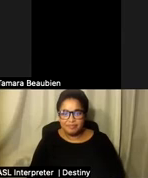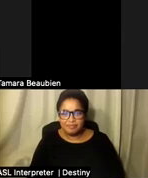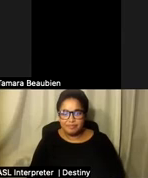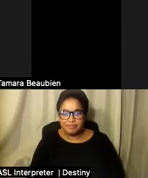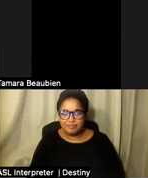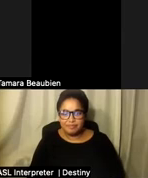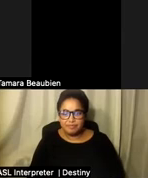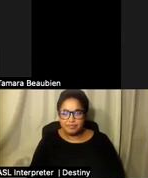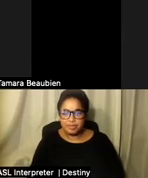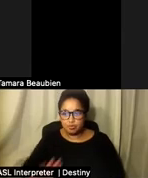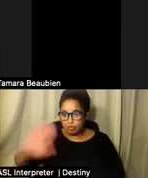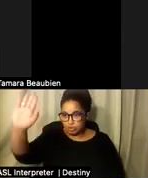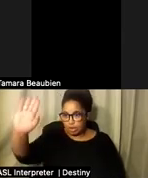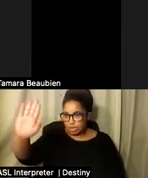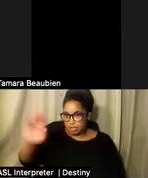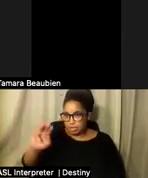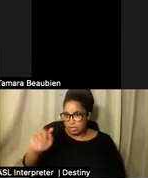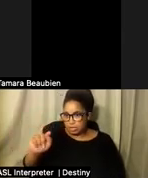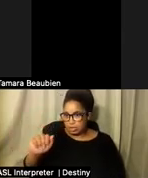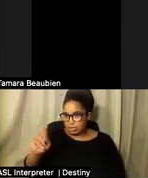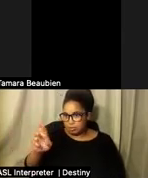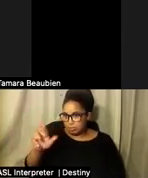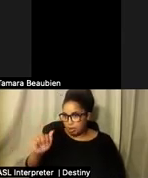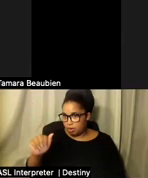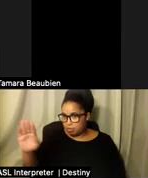You had raised your hand, so